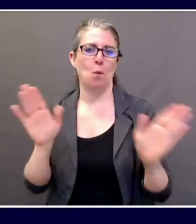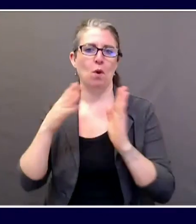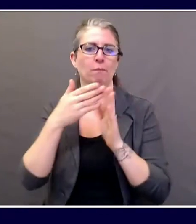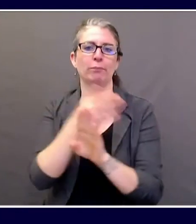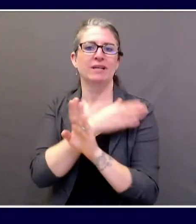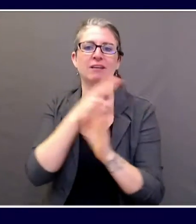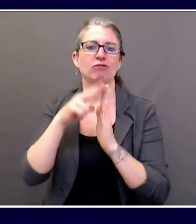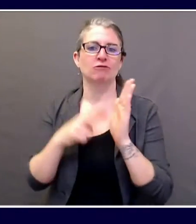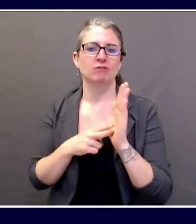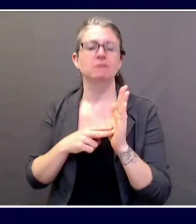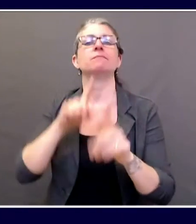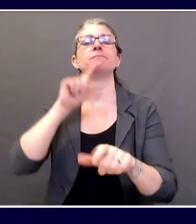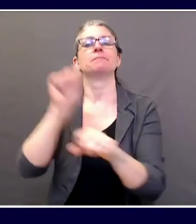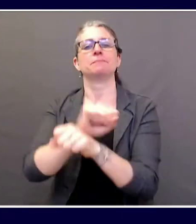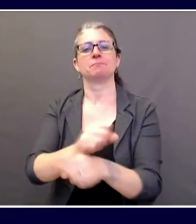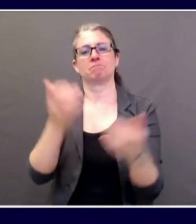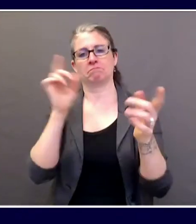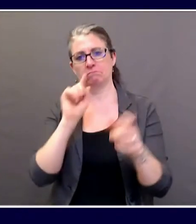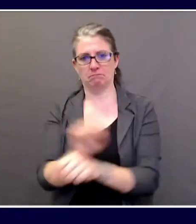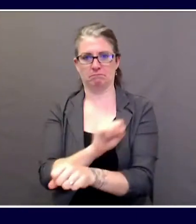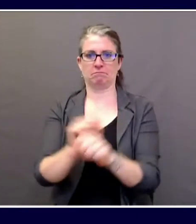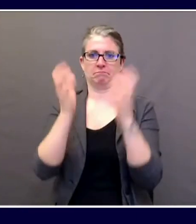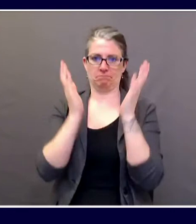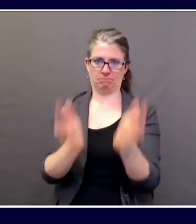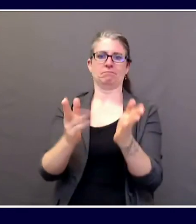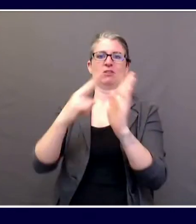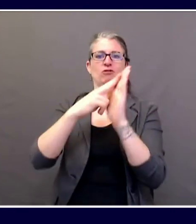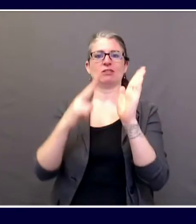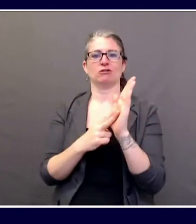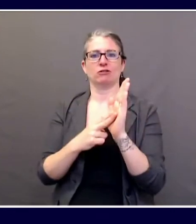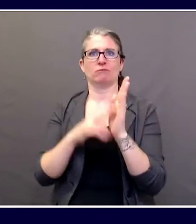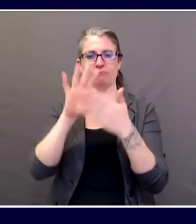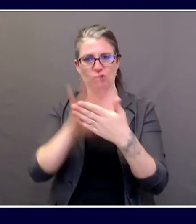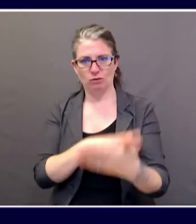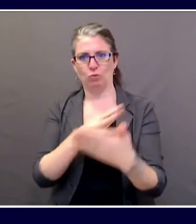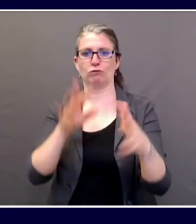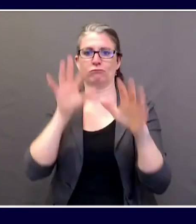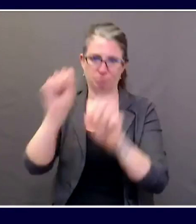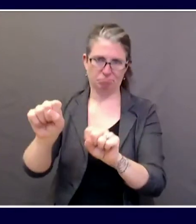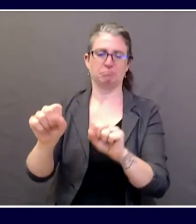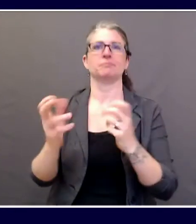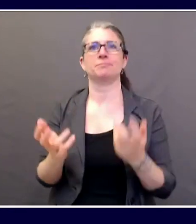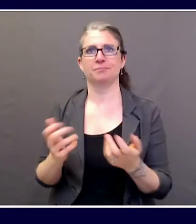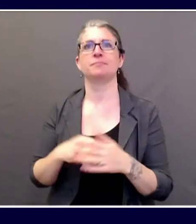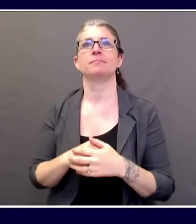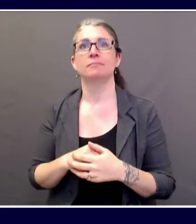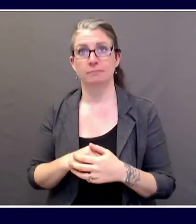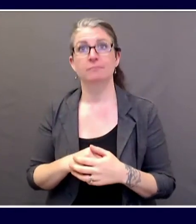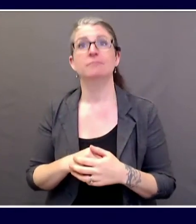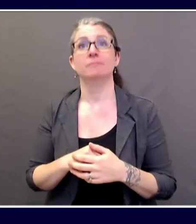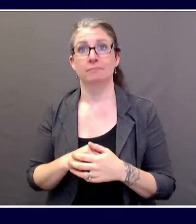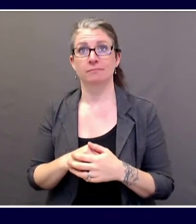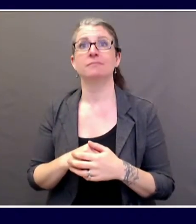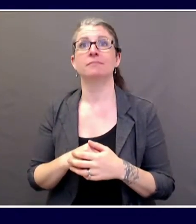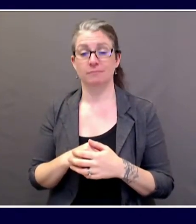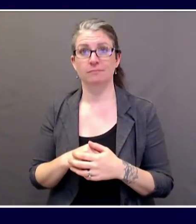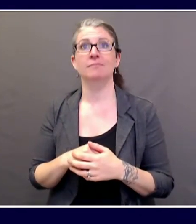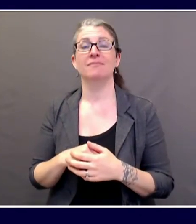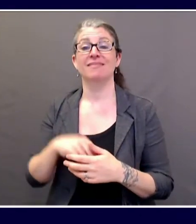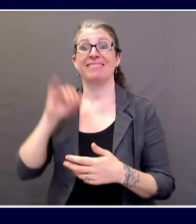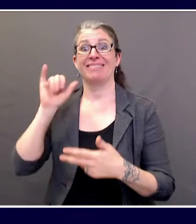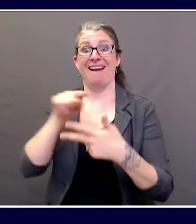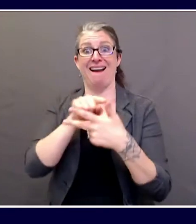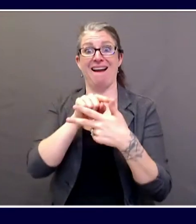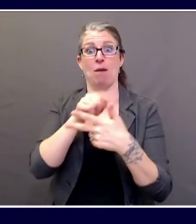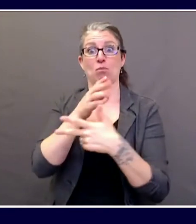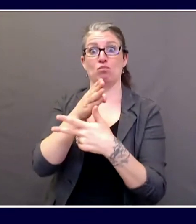But even there, that pre-registration has allowed us, when places have called us and said, we need to fill up our slots. First thing I do, of course,